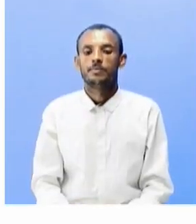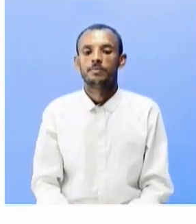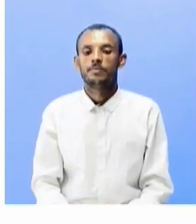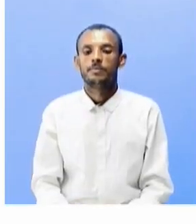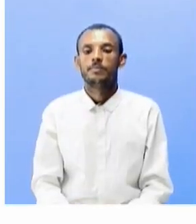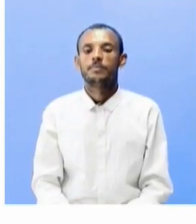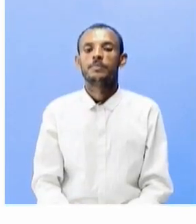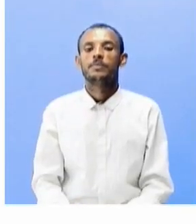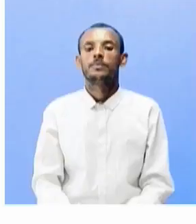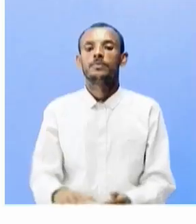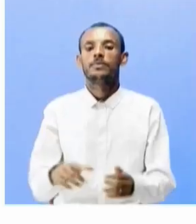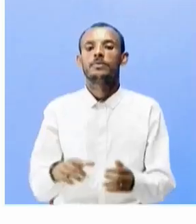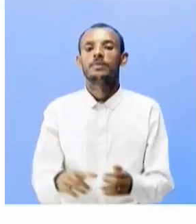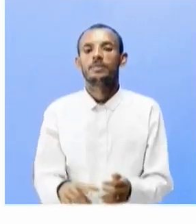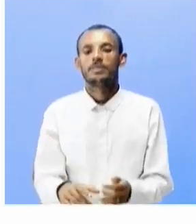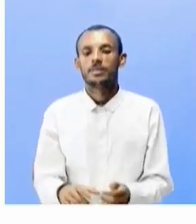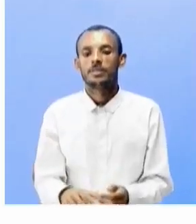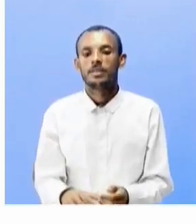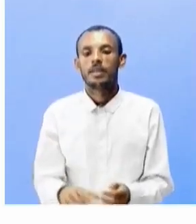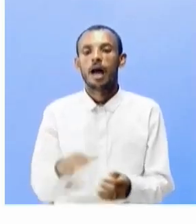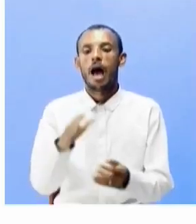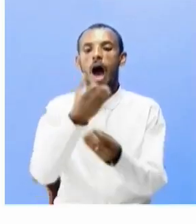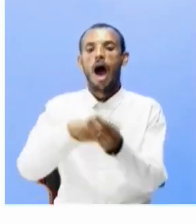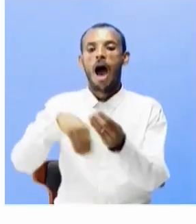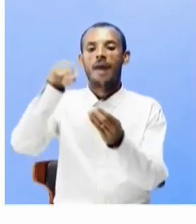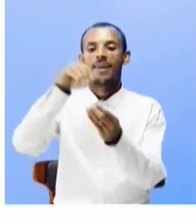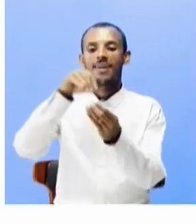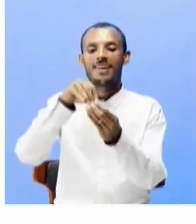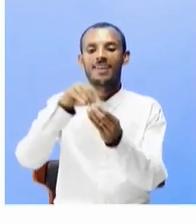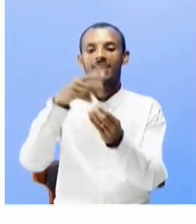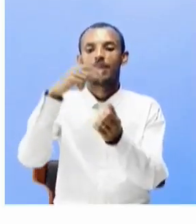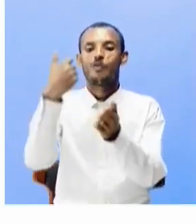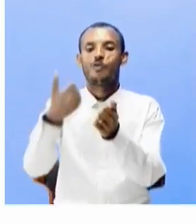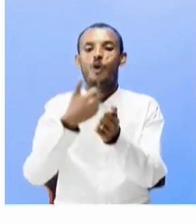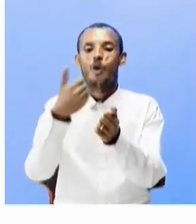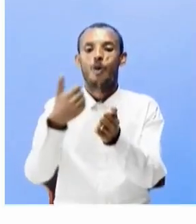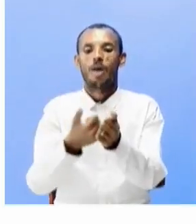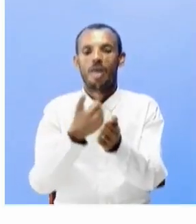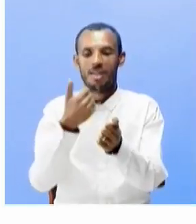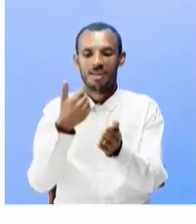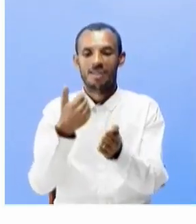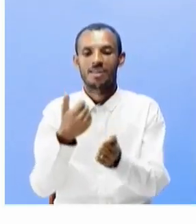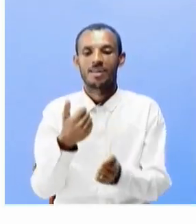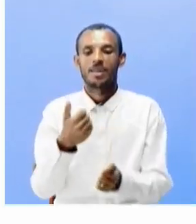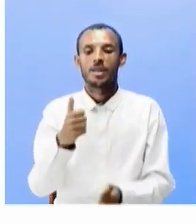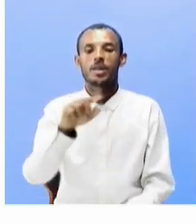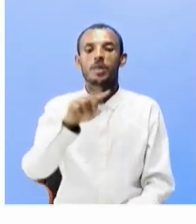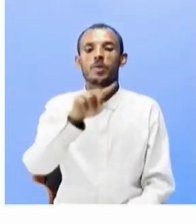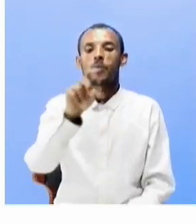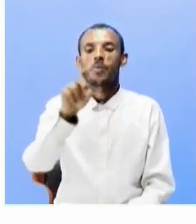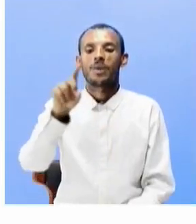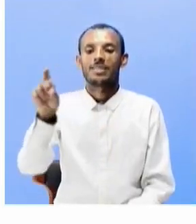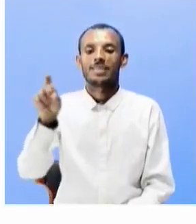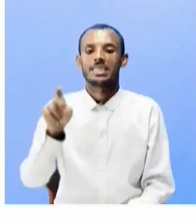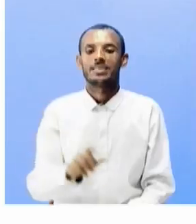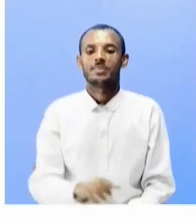Add the following integers. Add the following